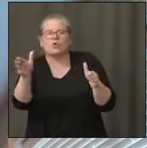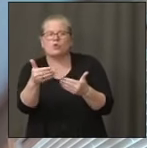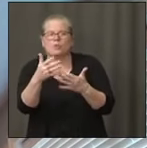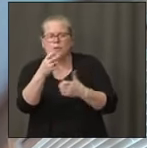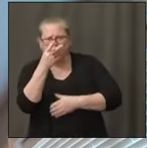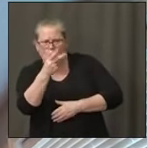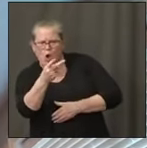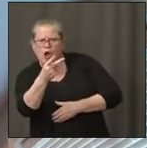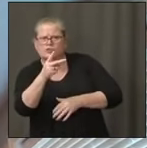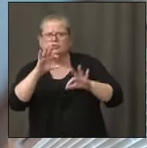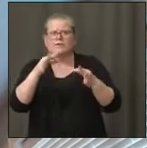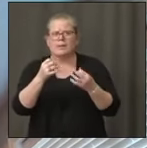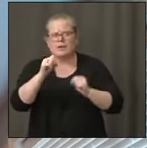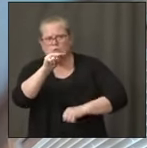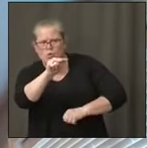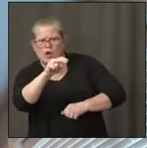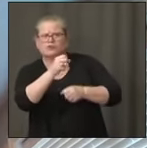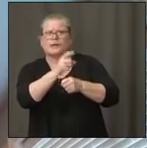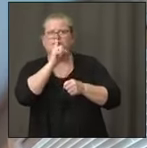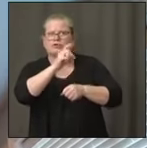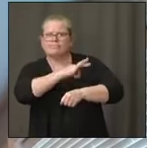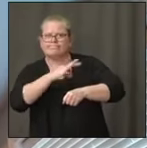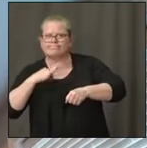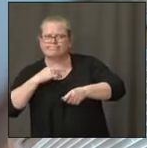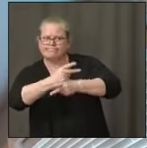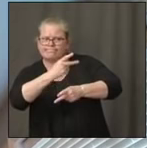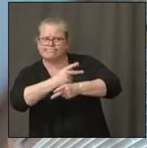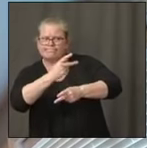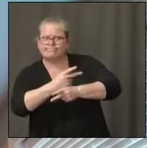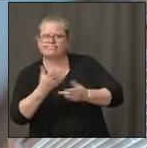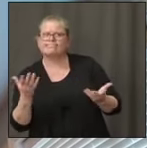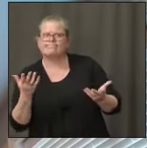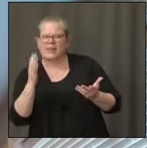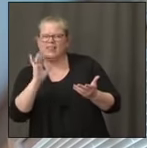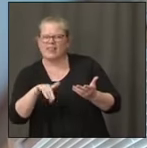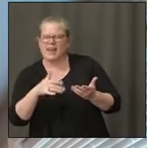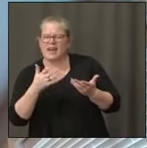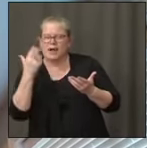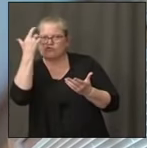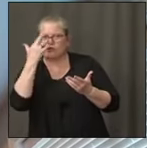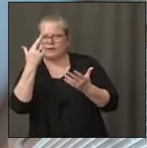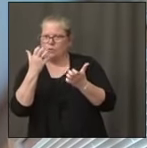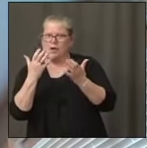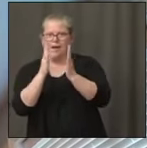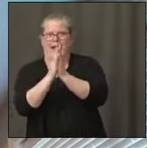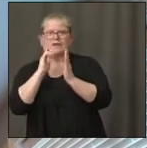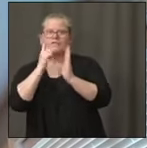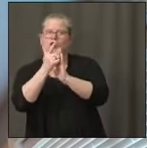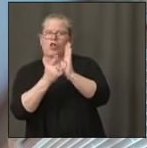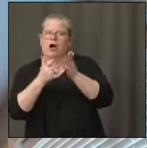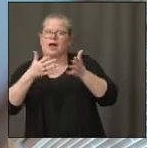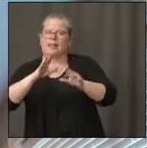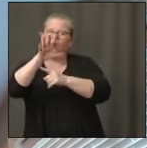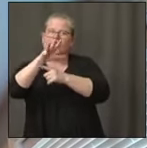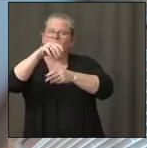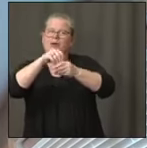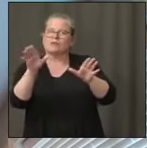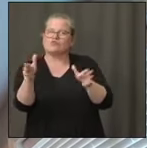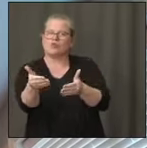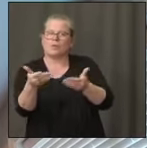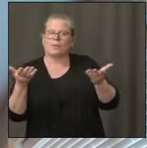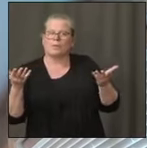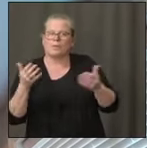you know, some potential upsides to that and also some potential downsides in terms of privacy, et cetera. I know other states have